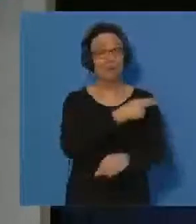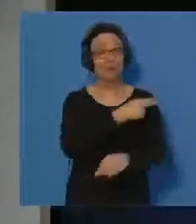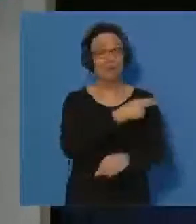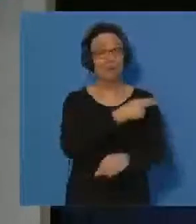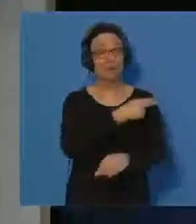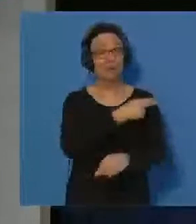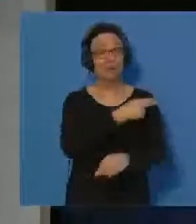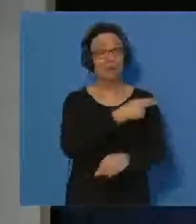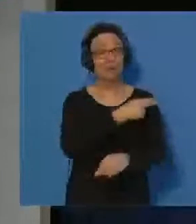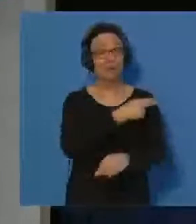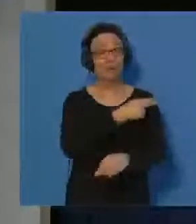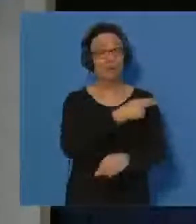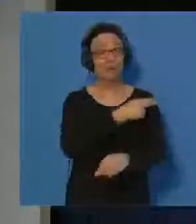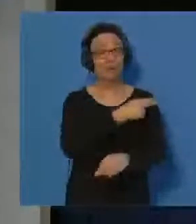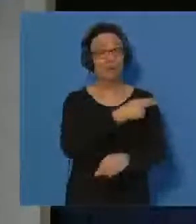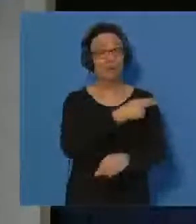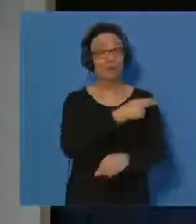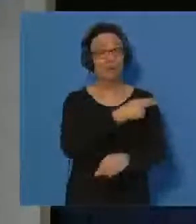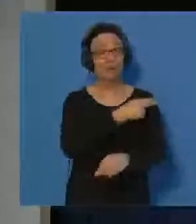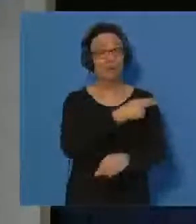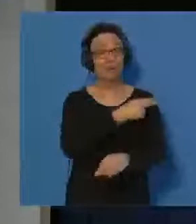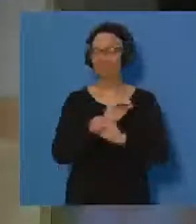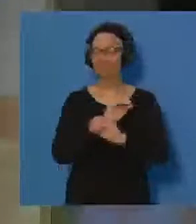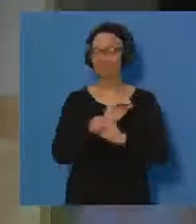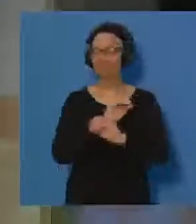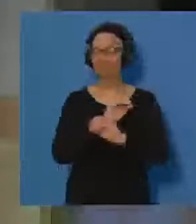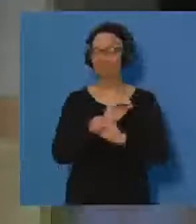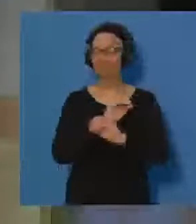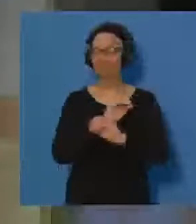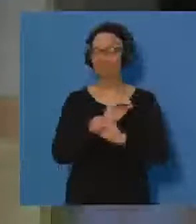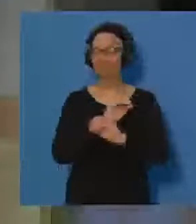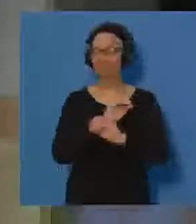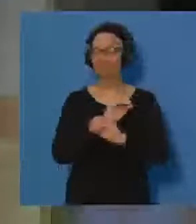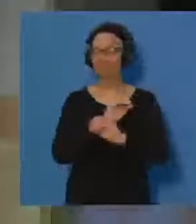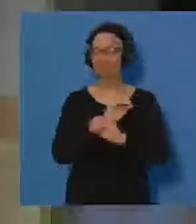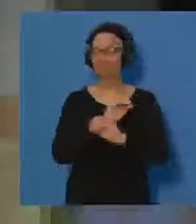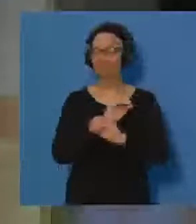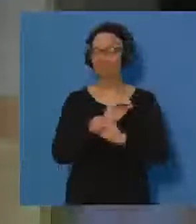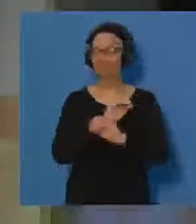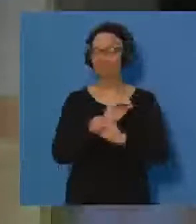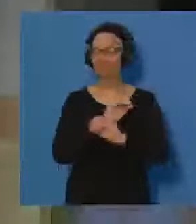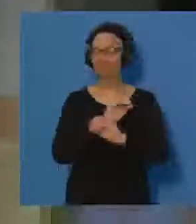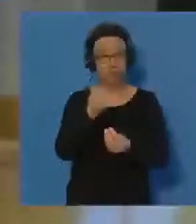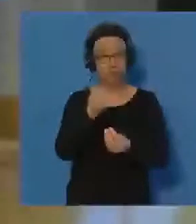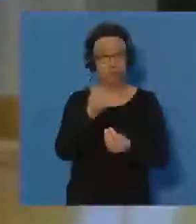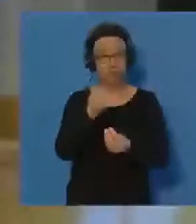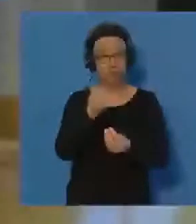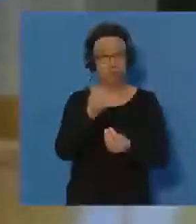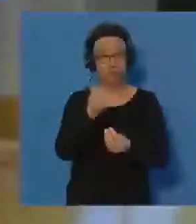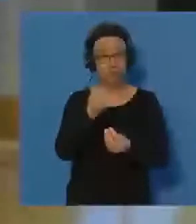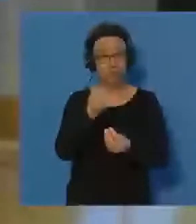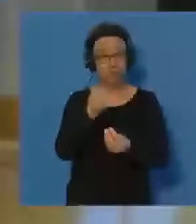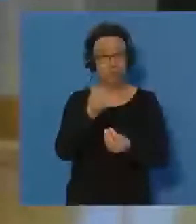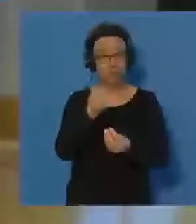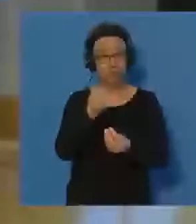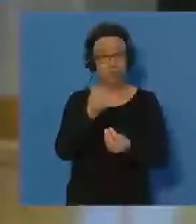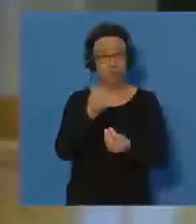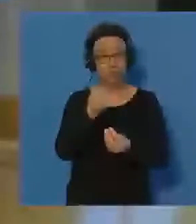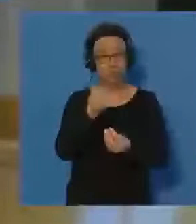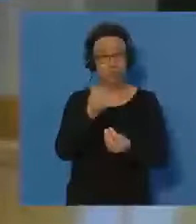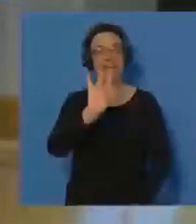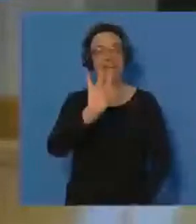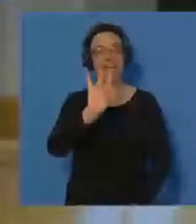today. As such, Bermuda's total confirmed positive cases stands at 83. Their status is as